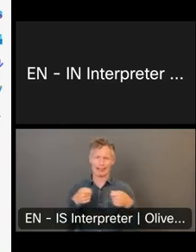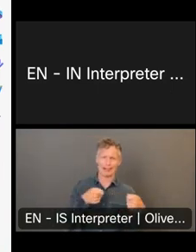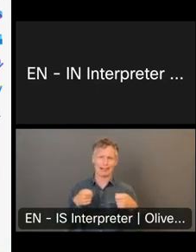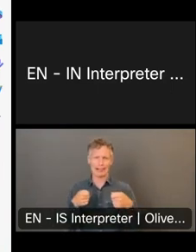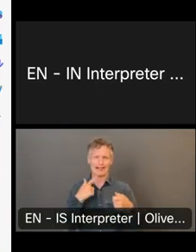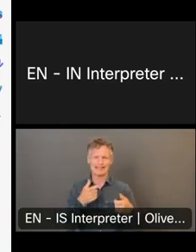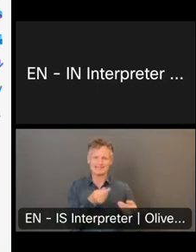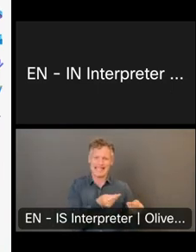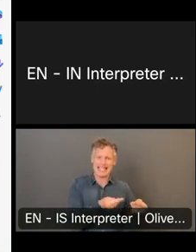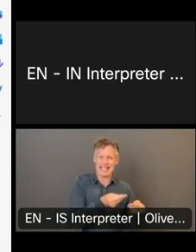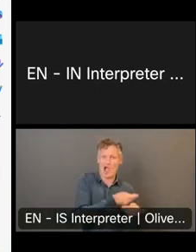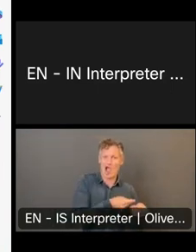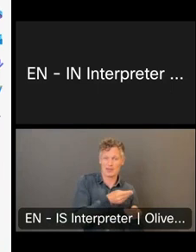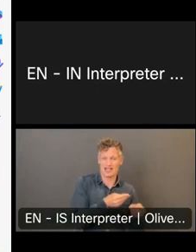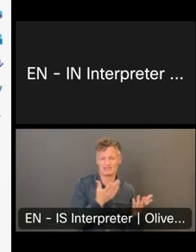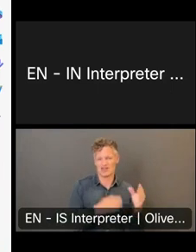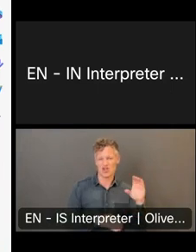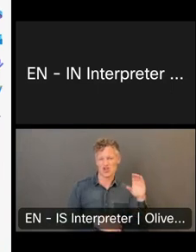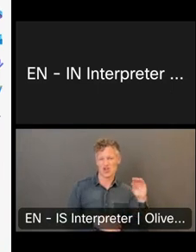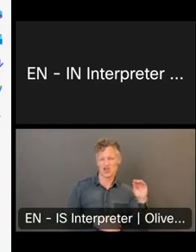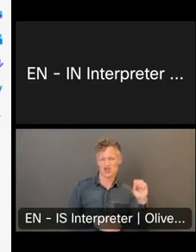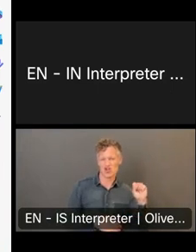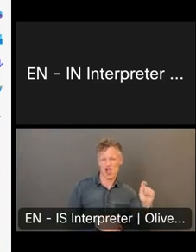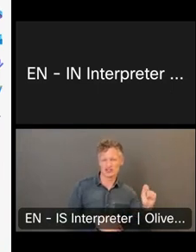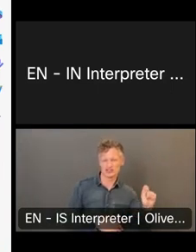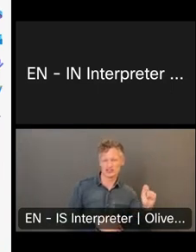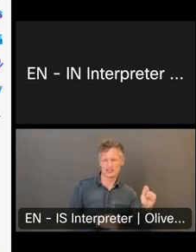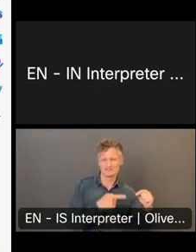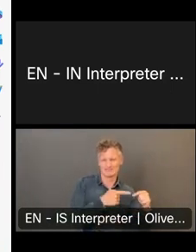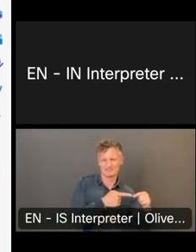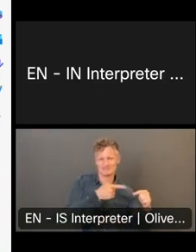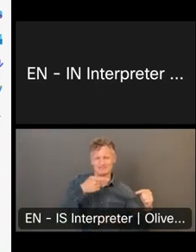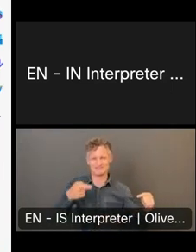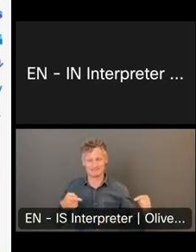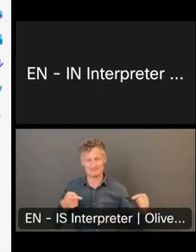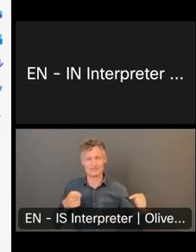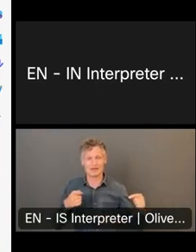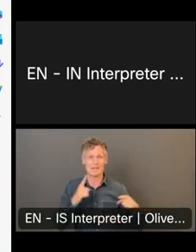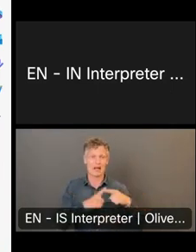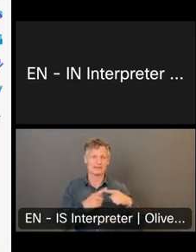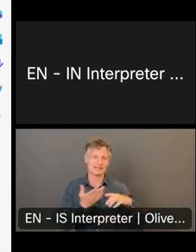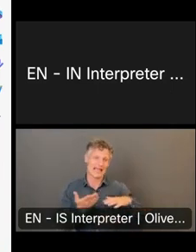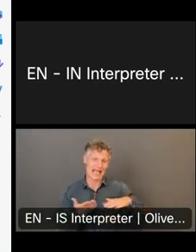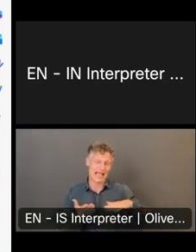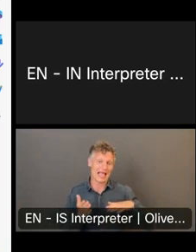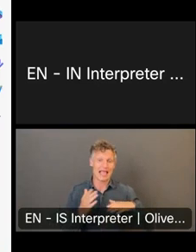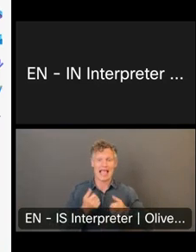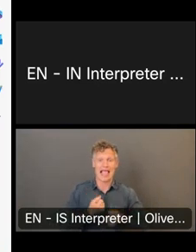or cost, overlaid by the role of expressivity or extravagance in